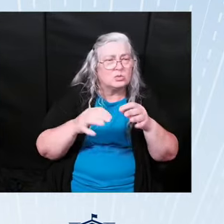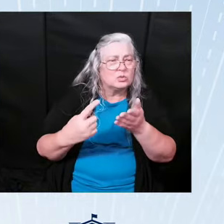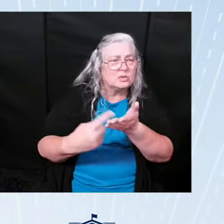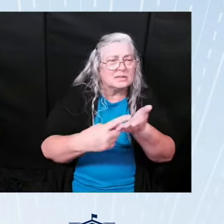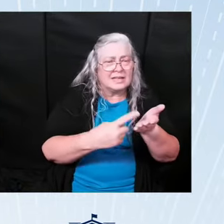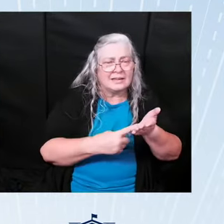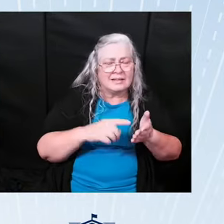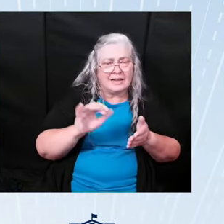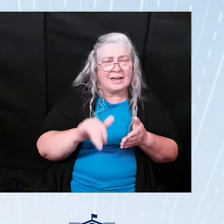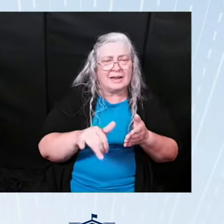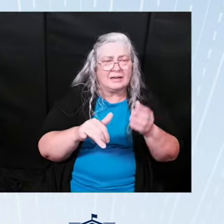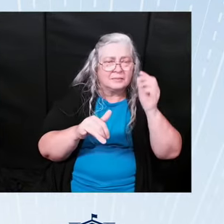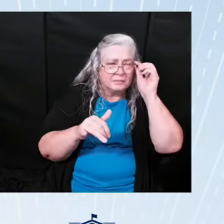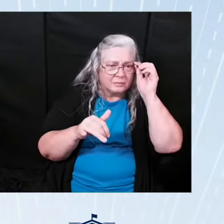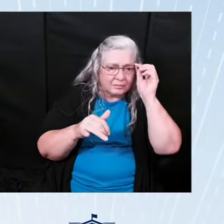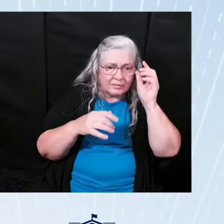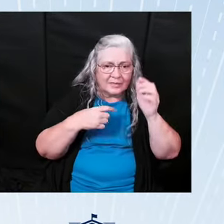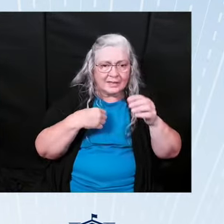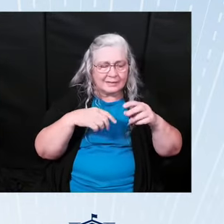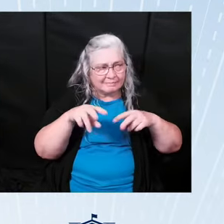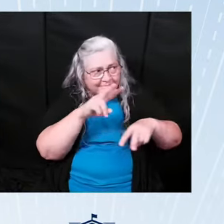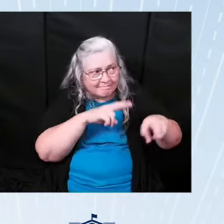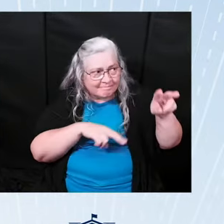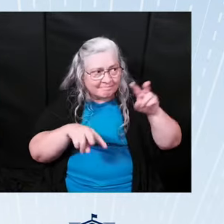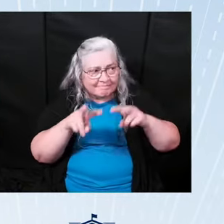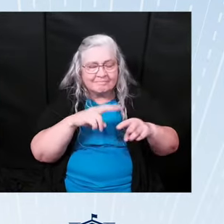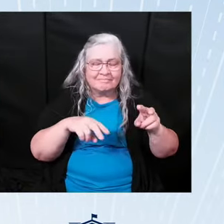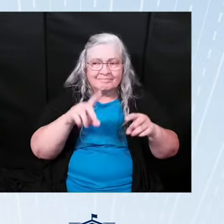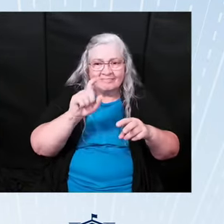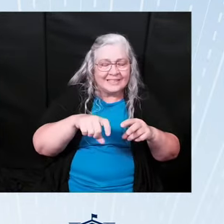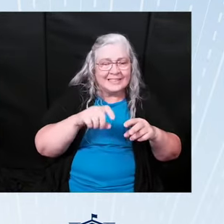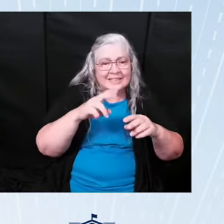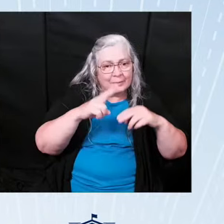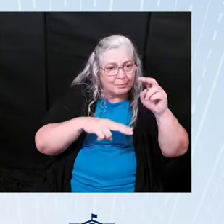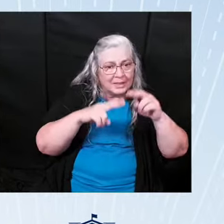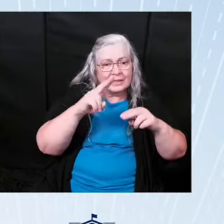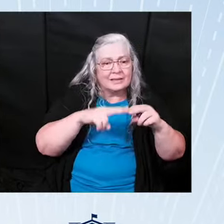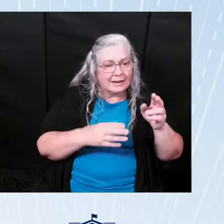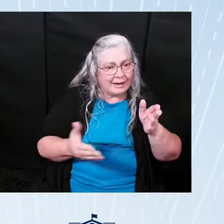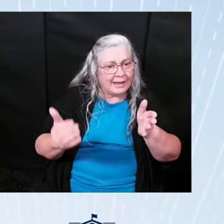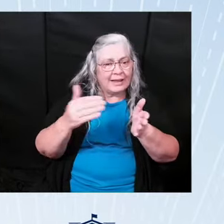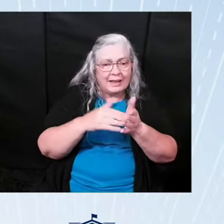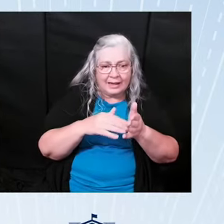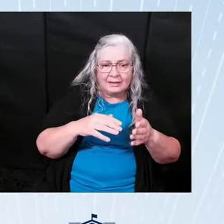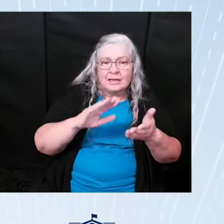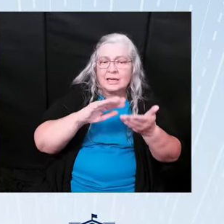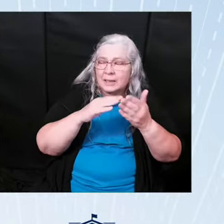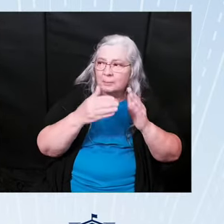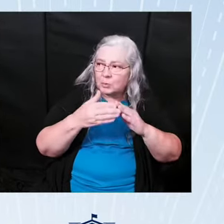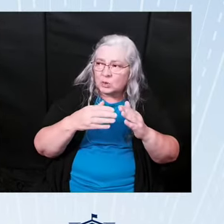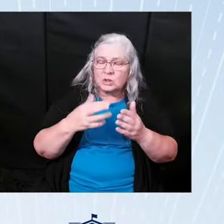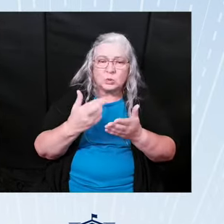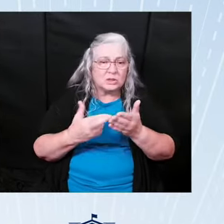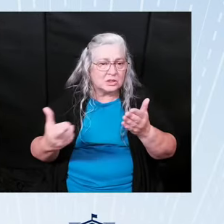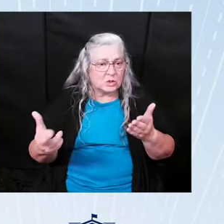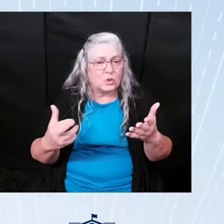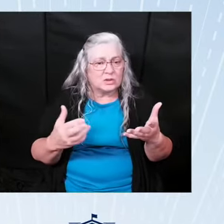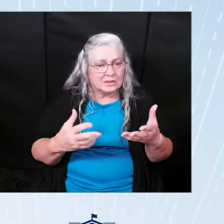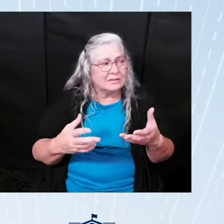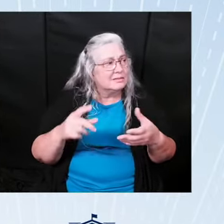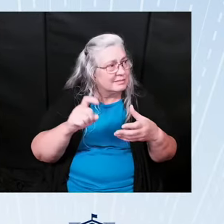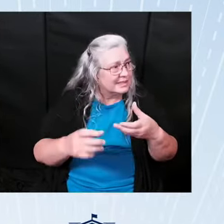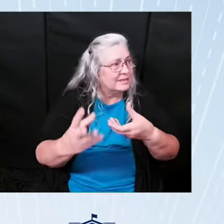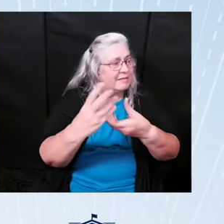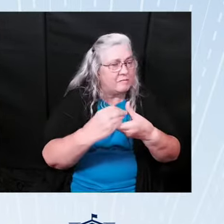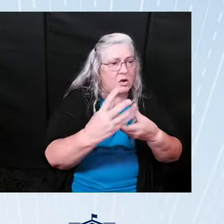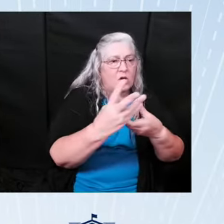built environment, at our community resources, that we are building resilience into every single one of those things. In the city